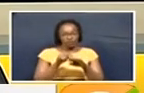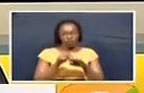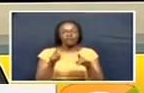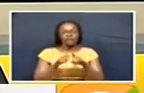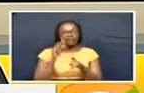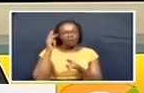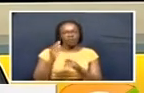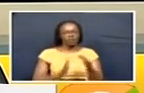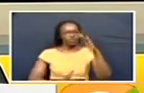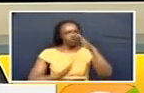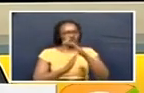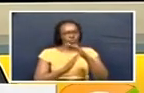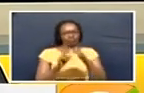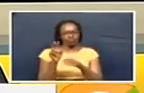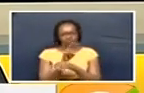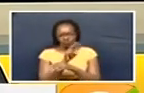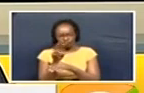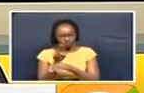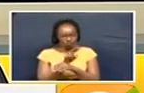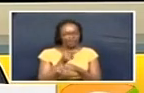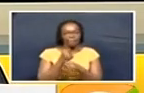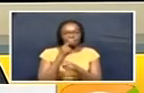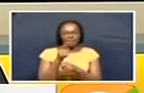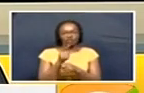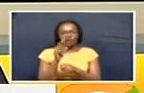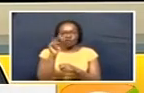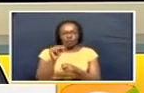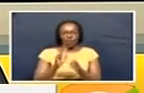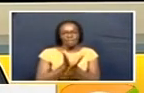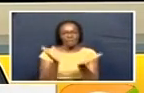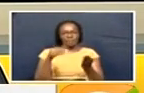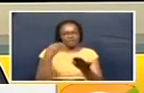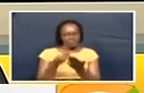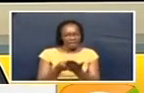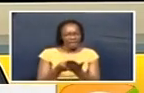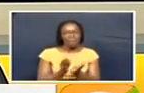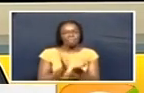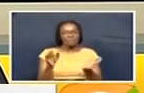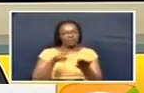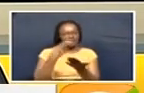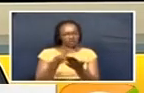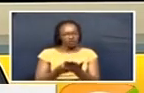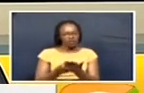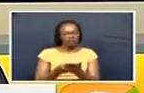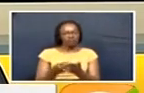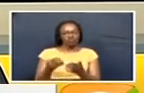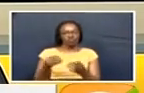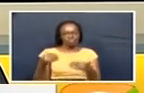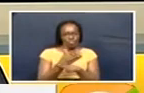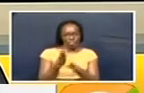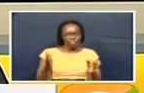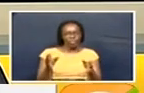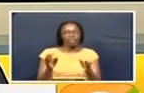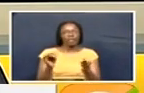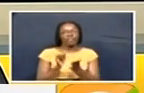on top of oversight so that I can make sure that no public money, no public resources are misused in the county, but that they go